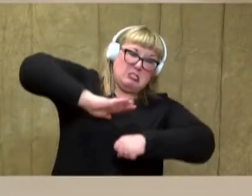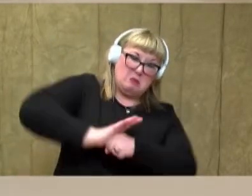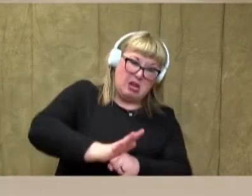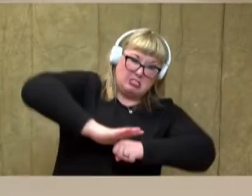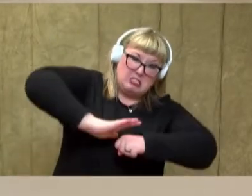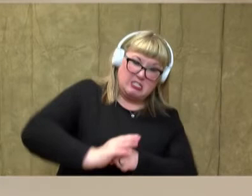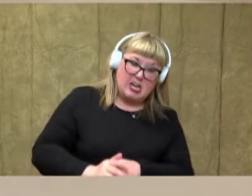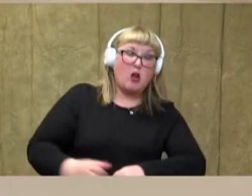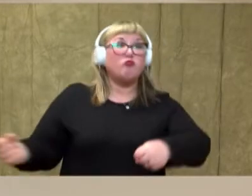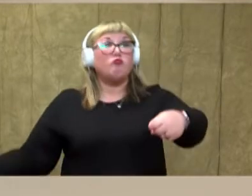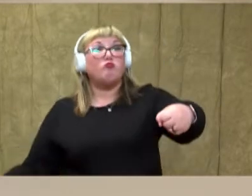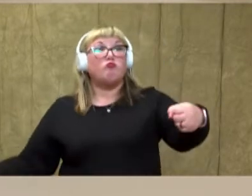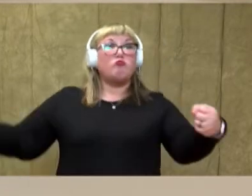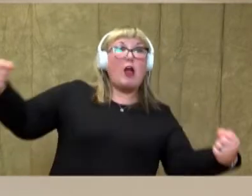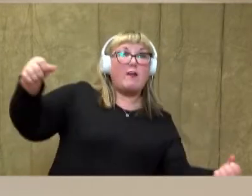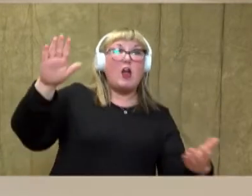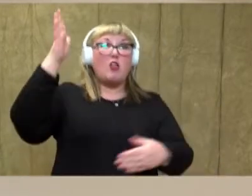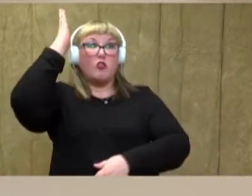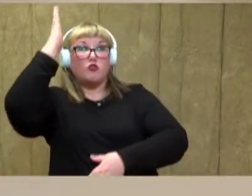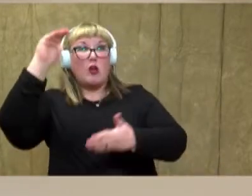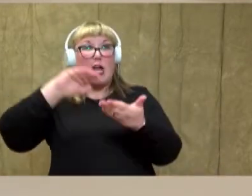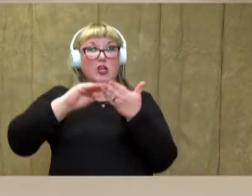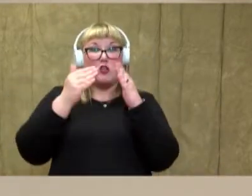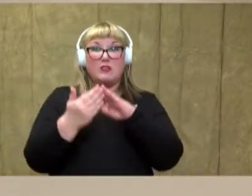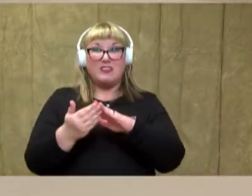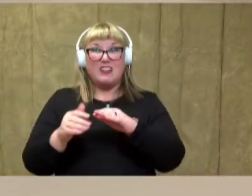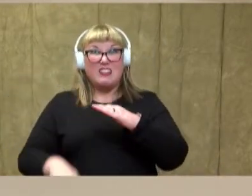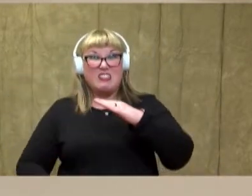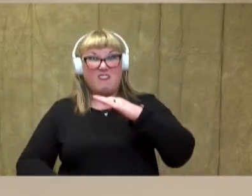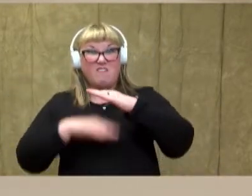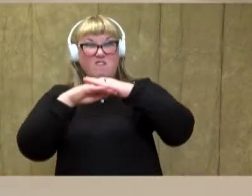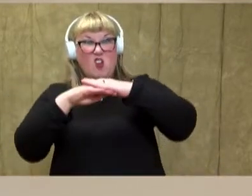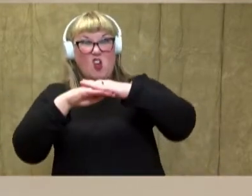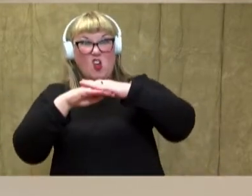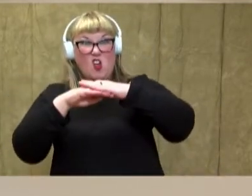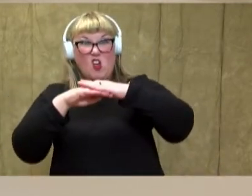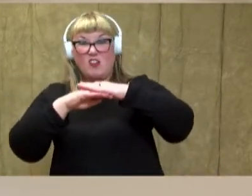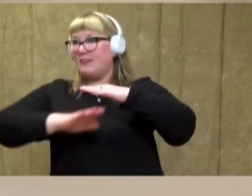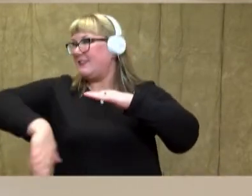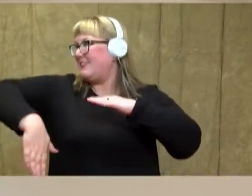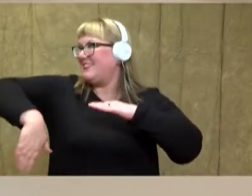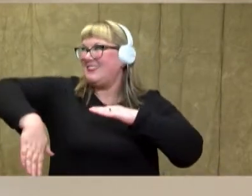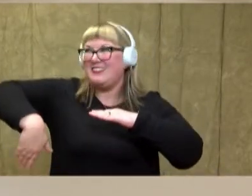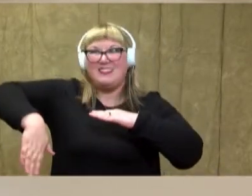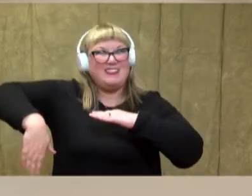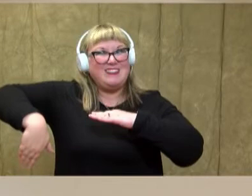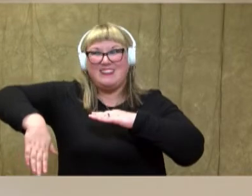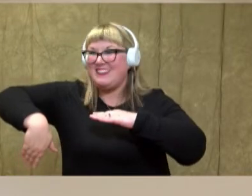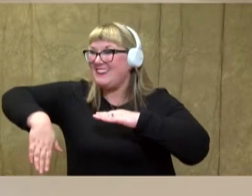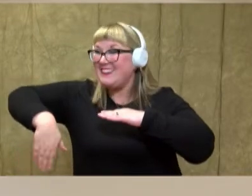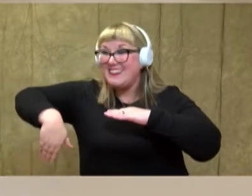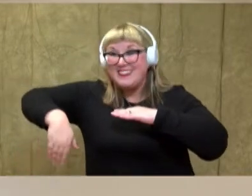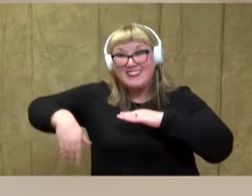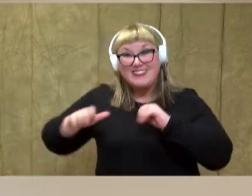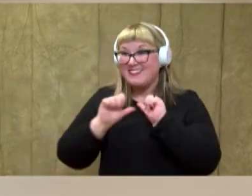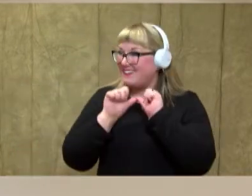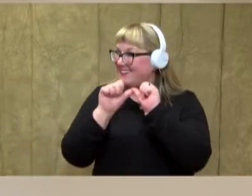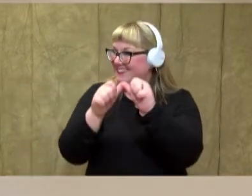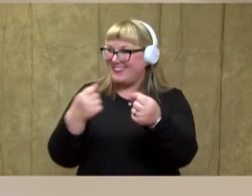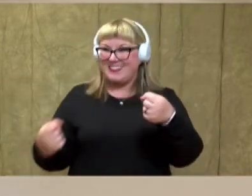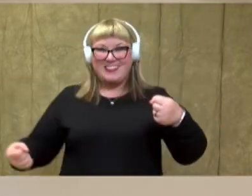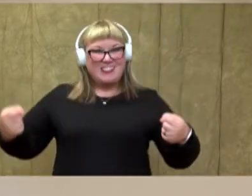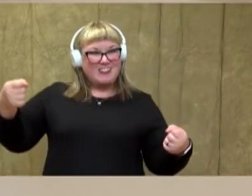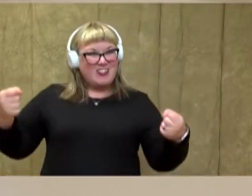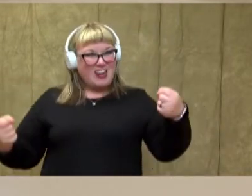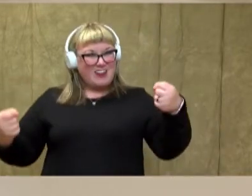around the trashy town. Is the trash truck full yet? No, Mr. Gilly drives